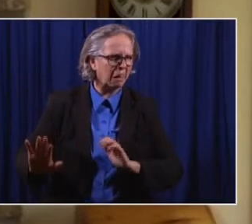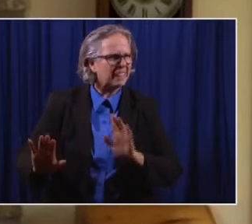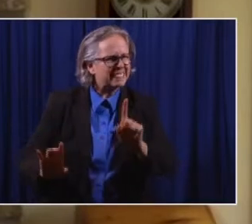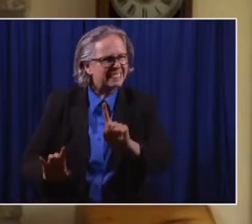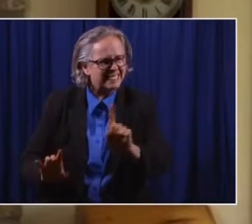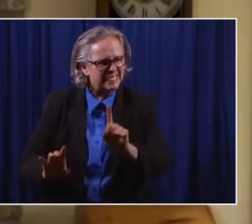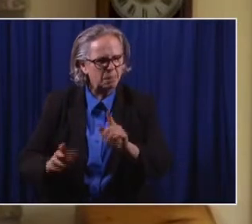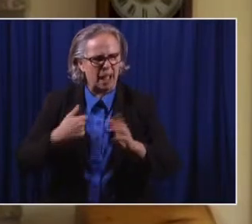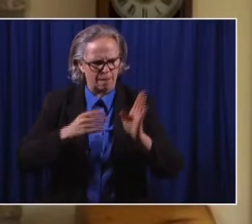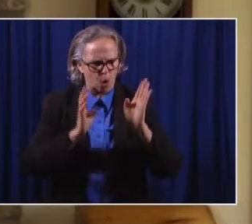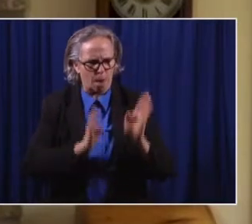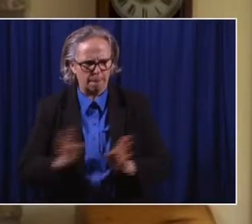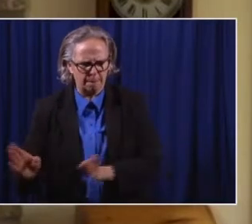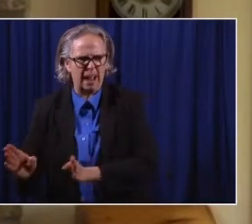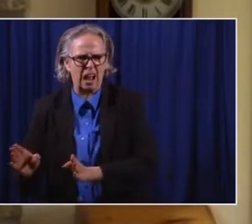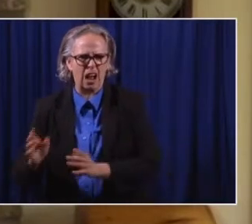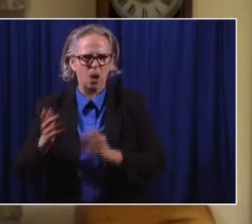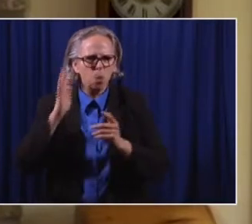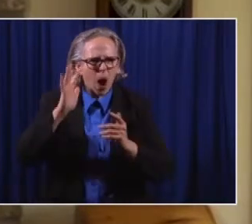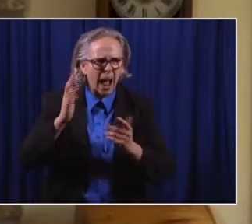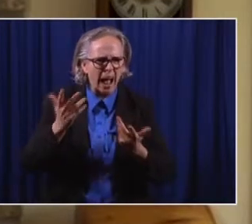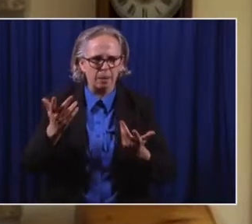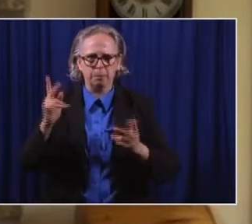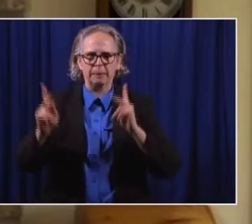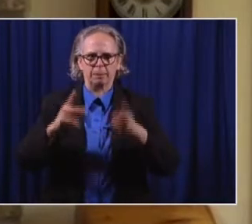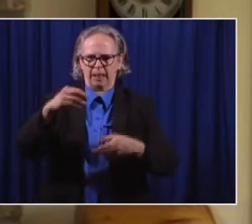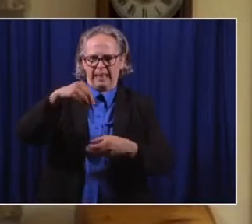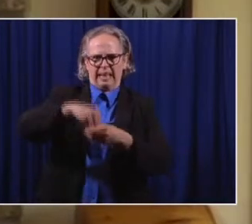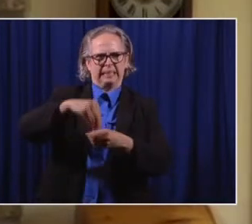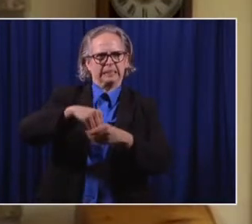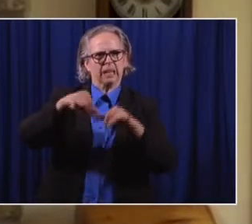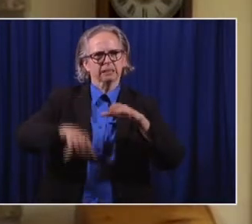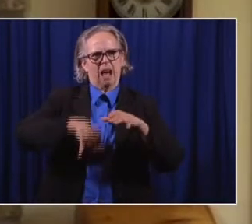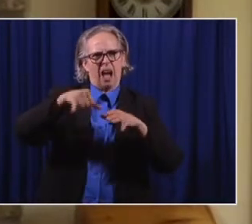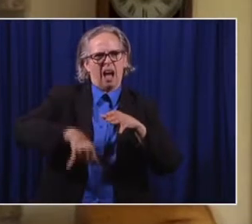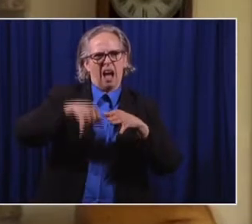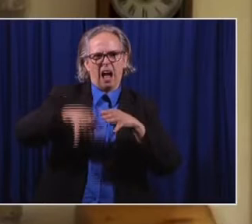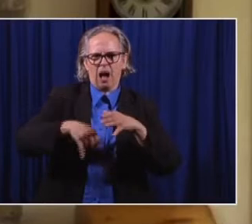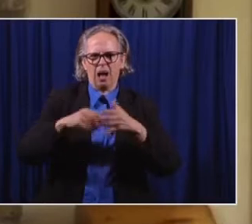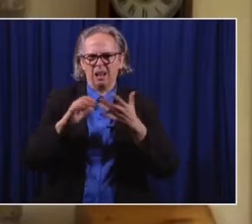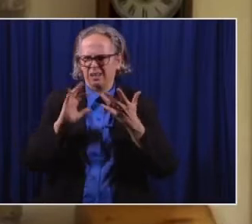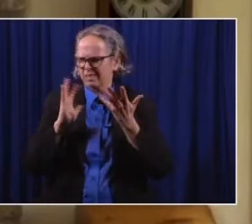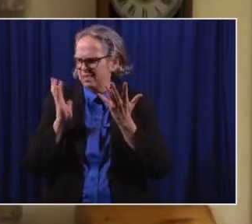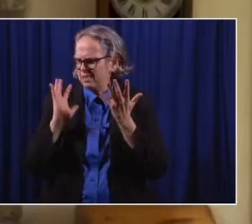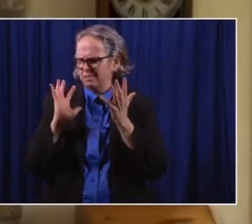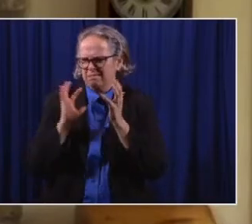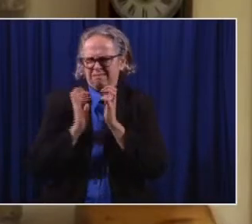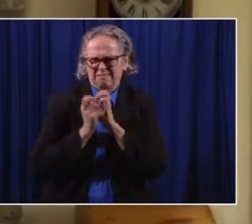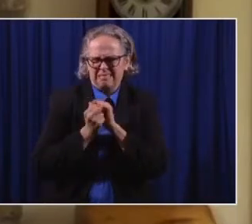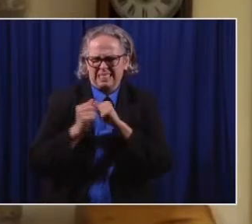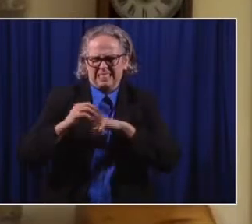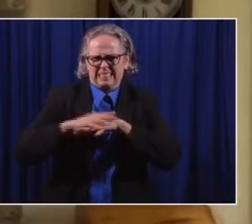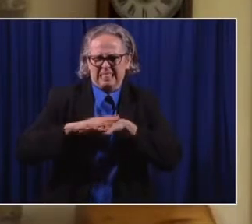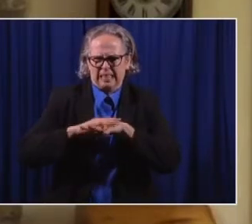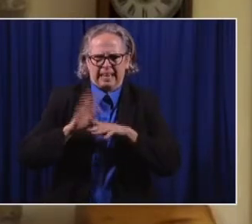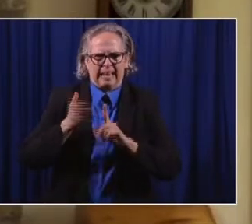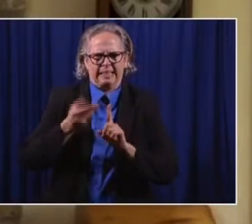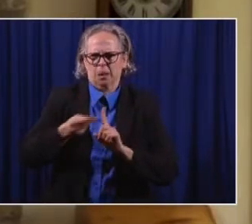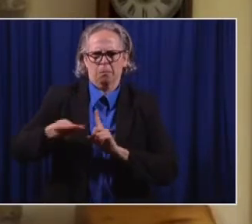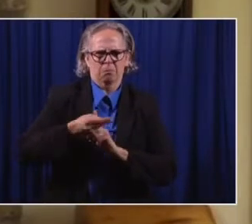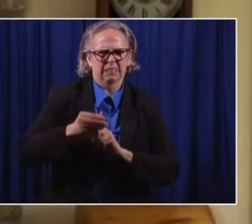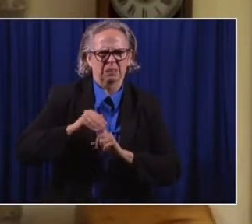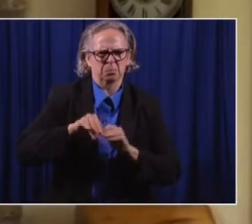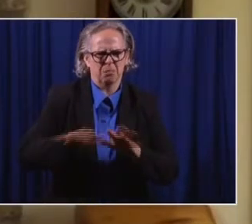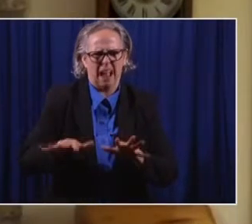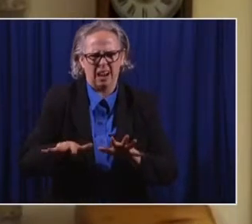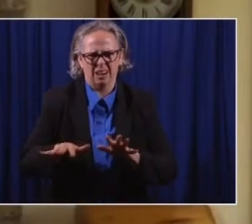more, we're in more confined spaces, we see the spread of the virus. So we want to get our positivity number obviously